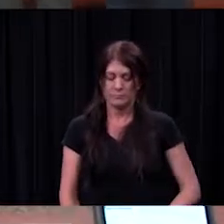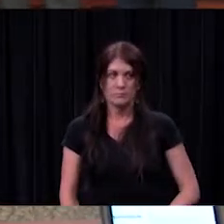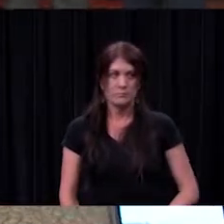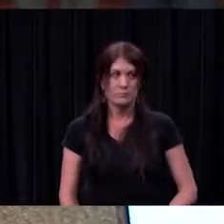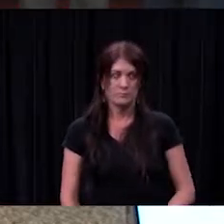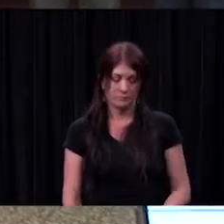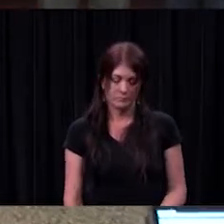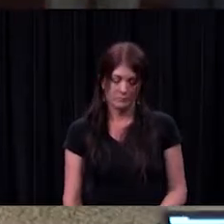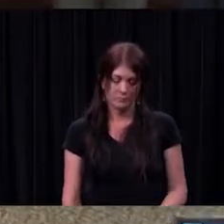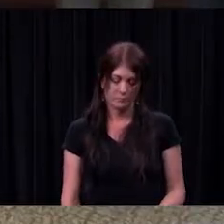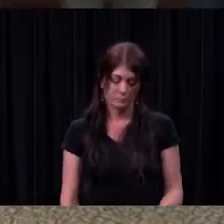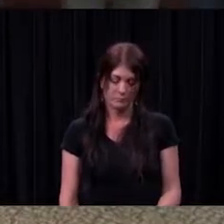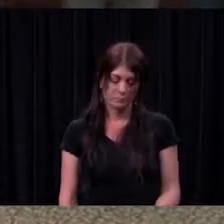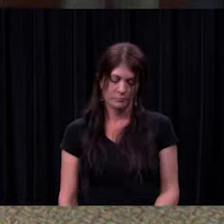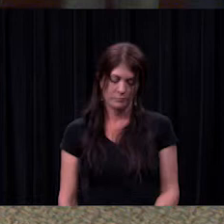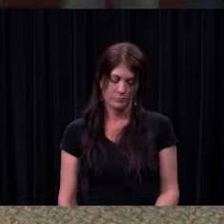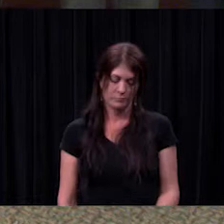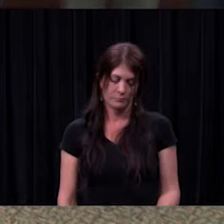Parents, come up and get good pictures.